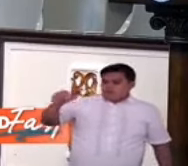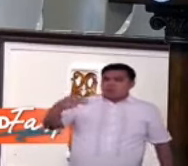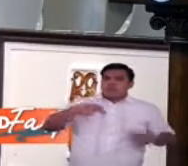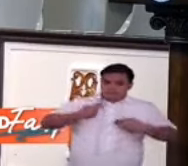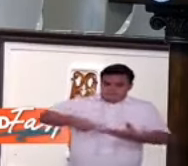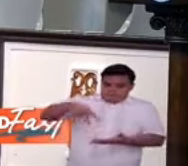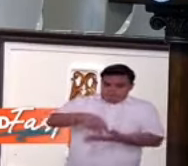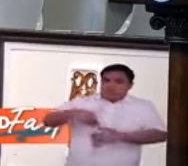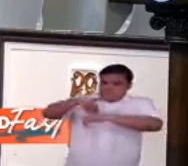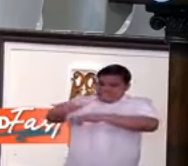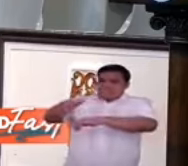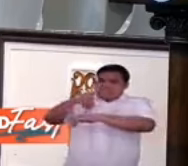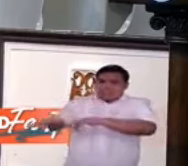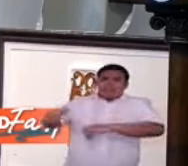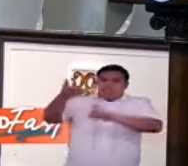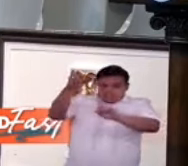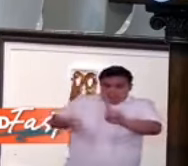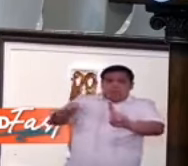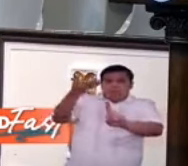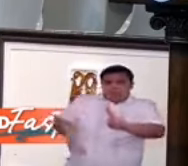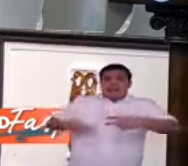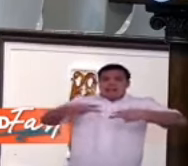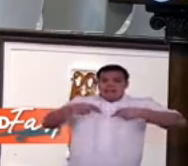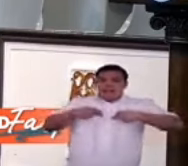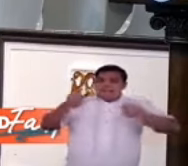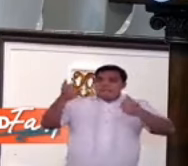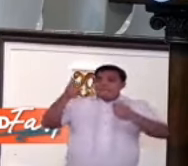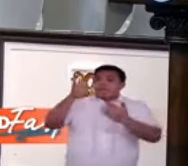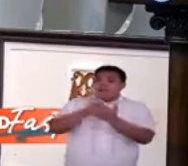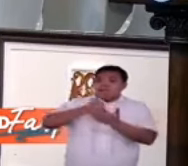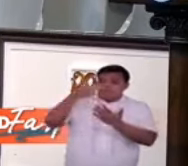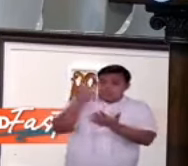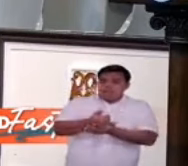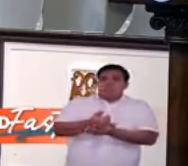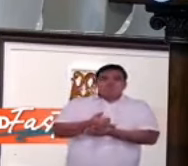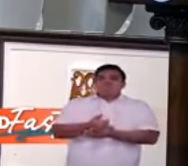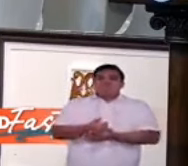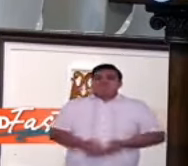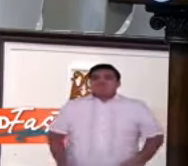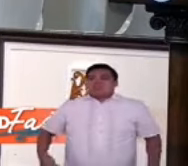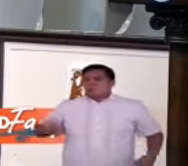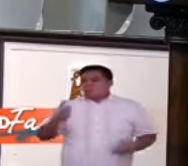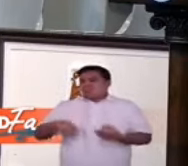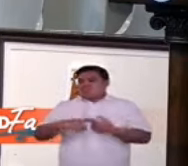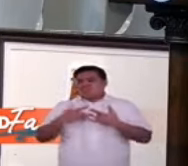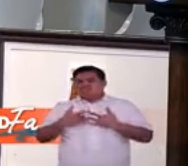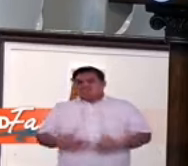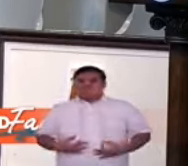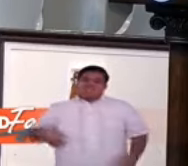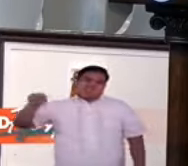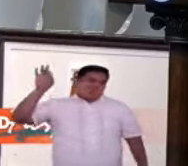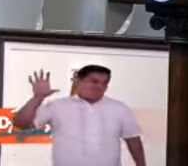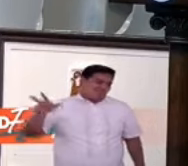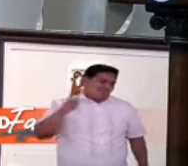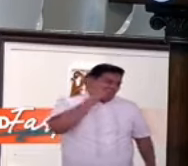barog, Lord, send someone. Because if you assign someone, then that someone, when they get discouraged, they're going to say, kanis Pastor